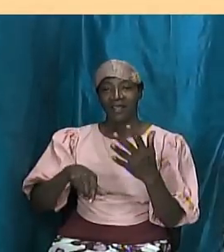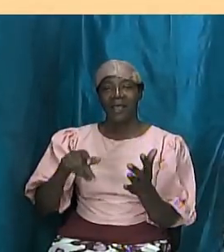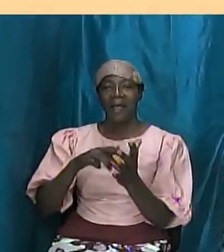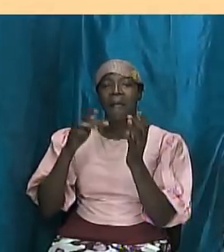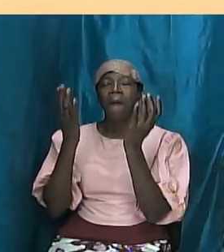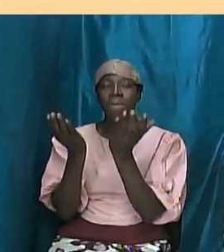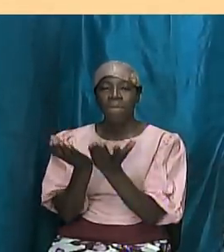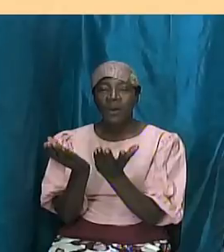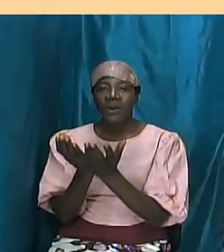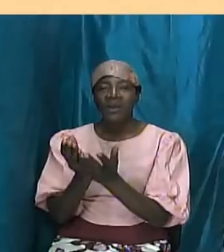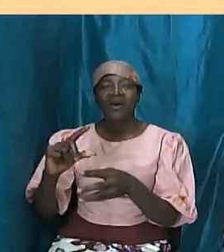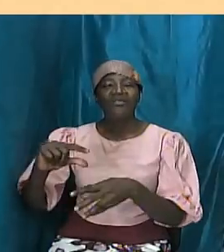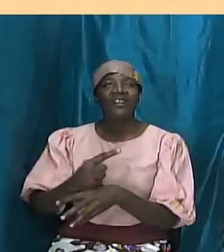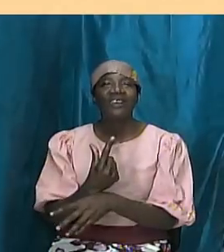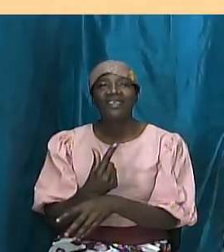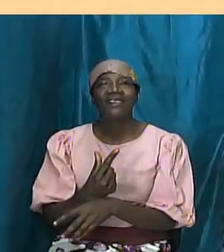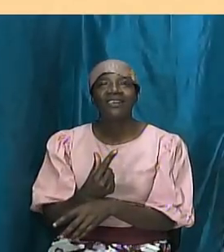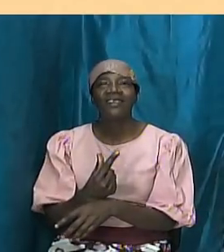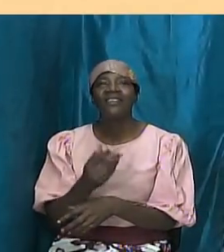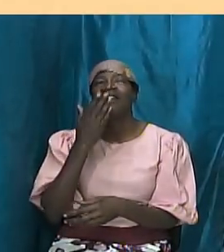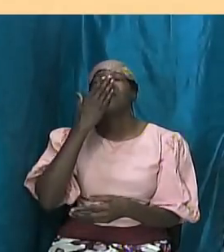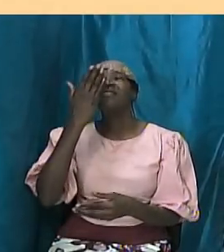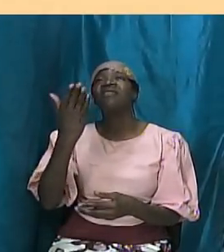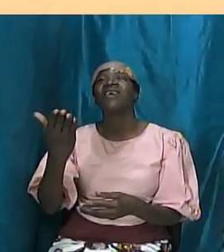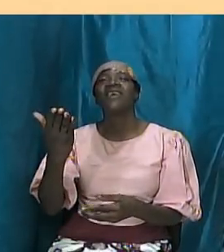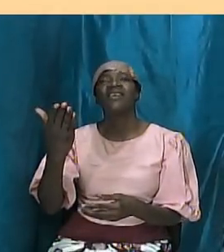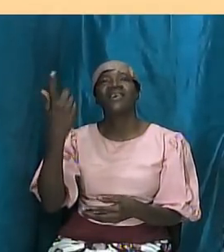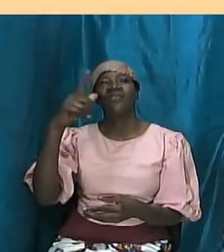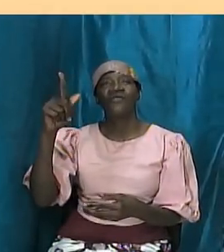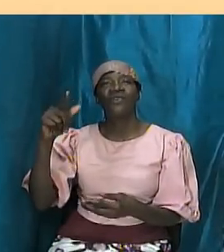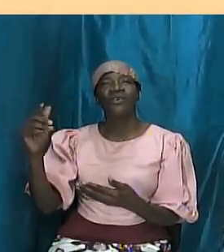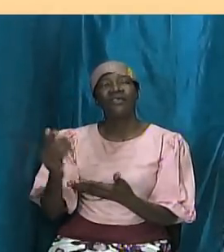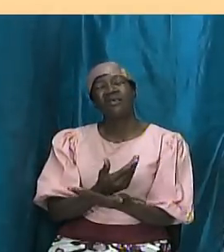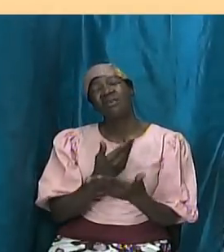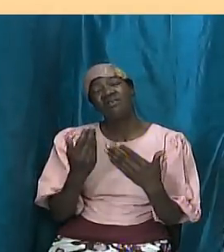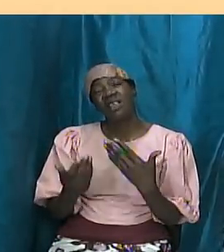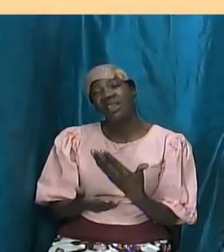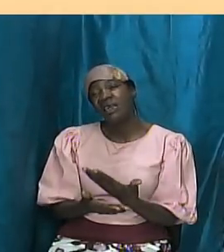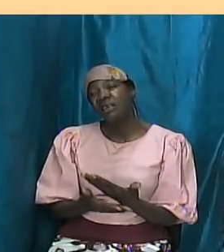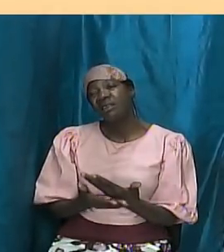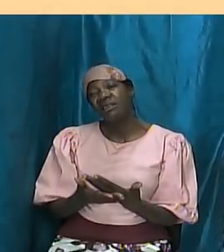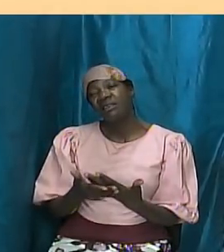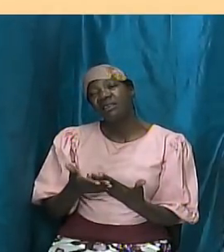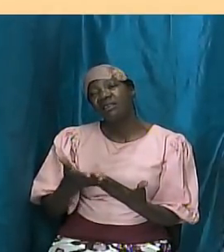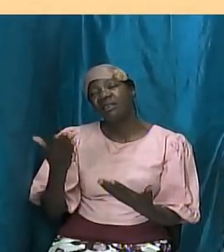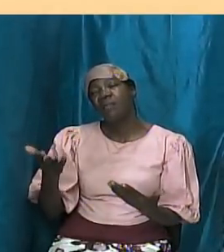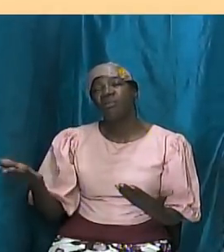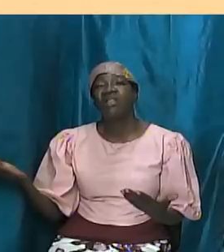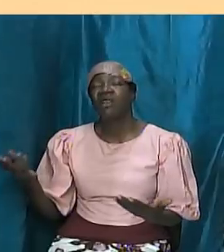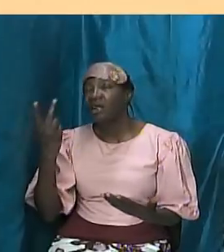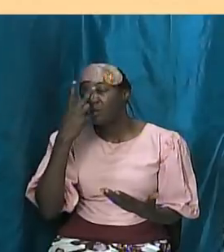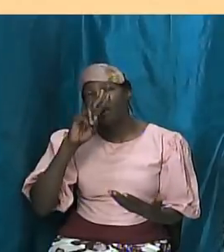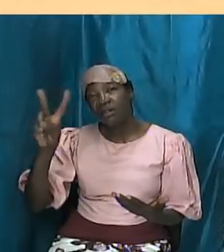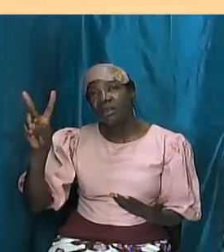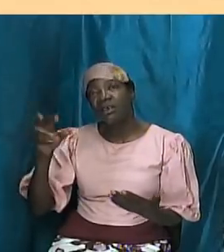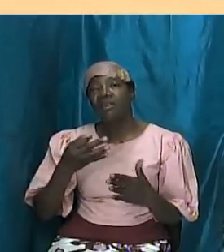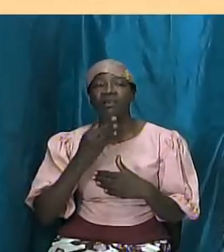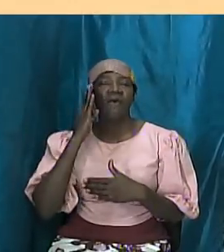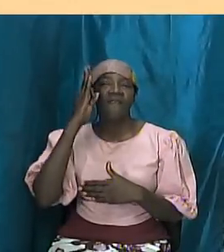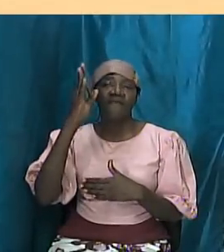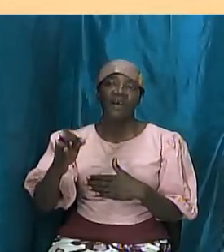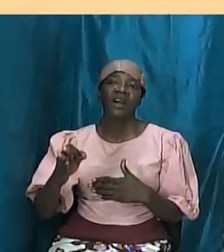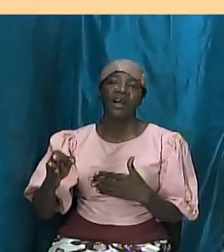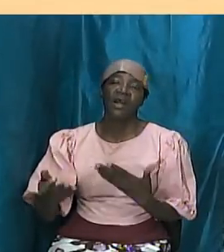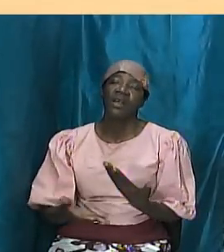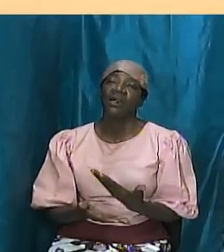Genesis. And we thank God for some of the simple things that we have seen so far, some of the